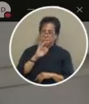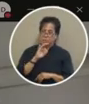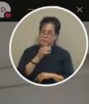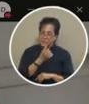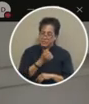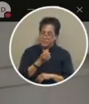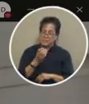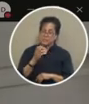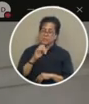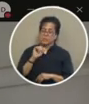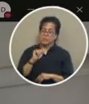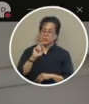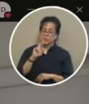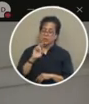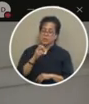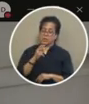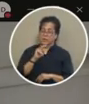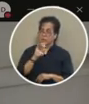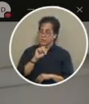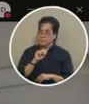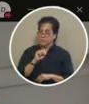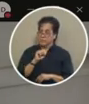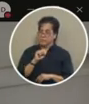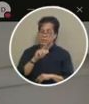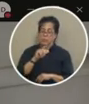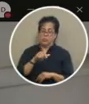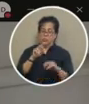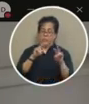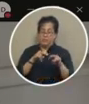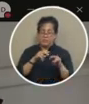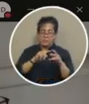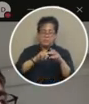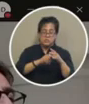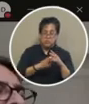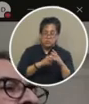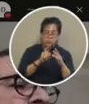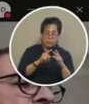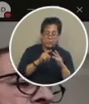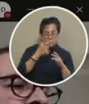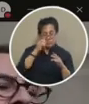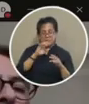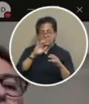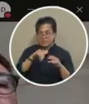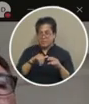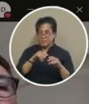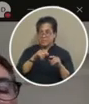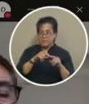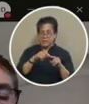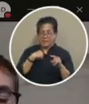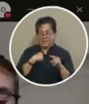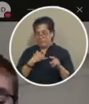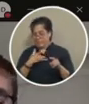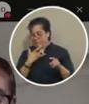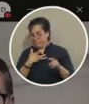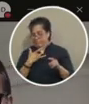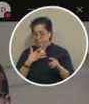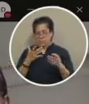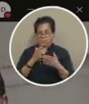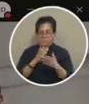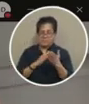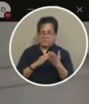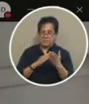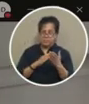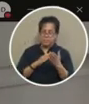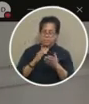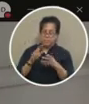of archives that proves where the Lower Valley starts because of this very instance, because I was afraid that there would be a